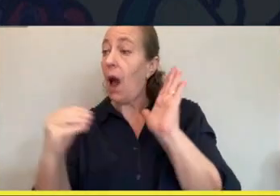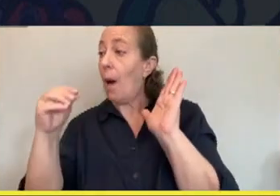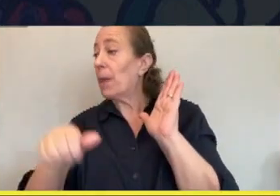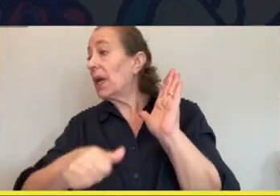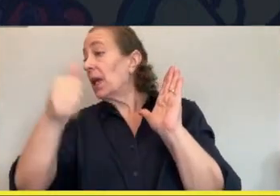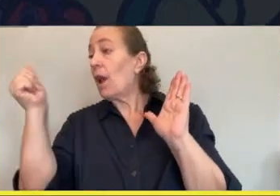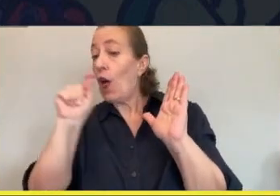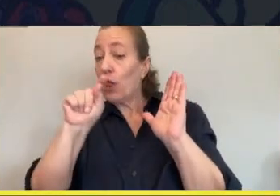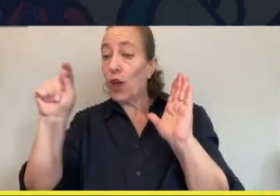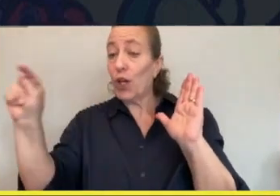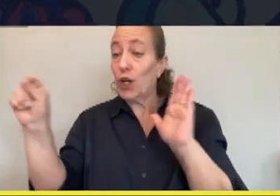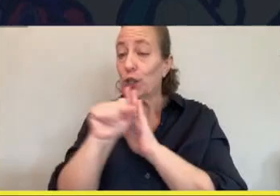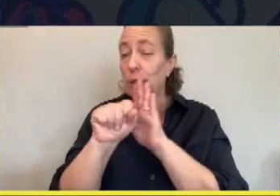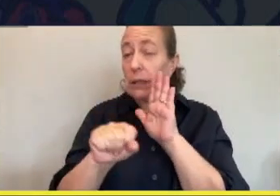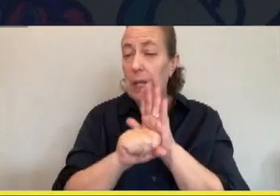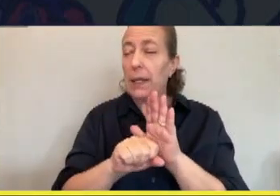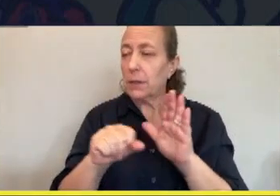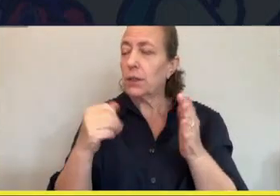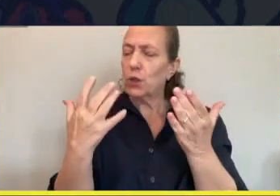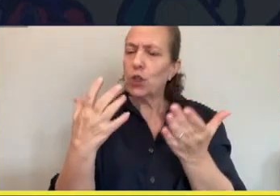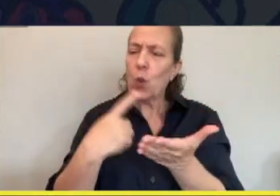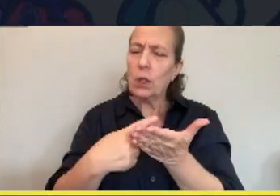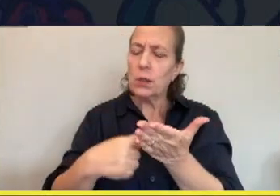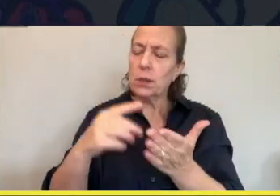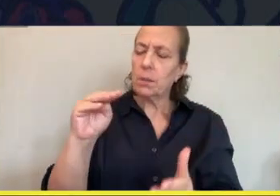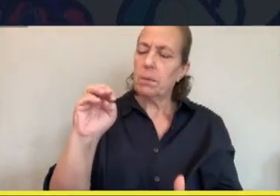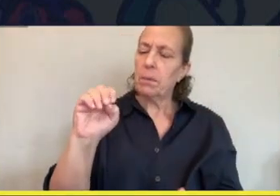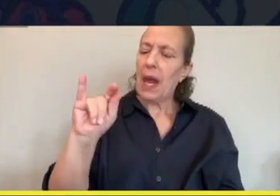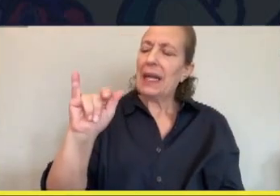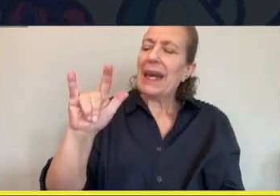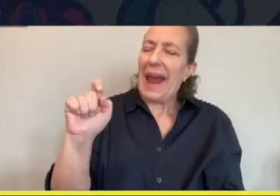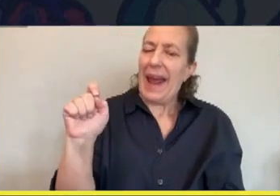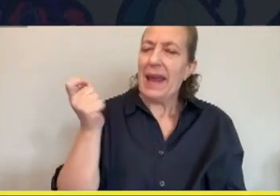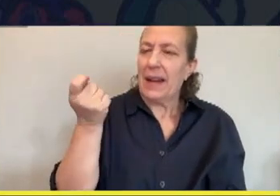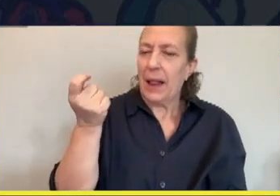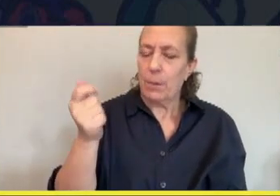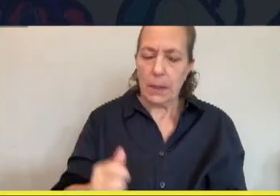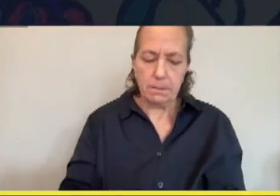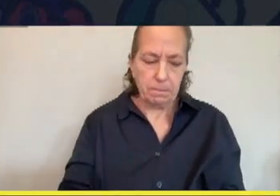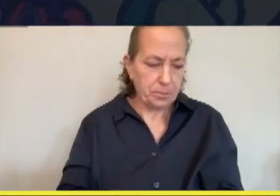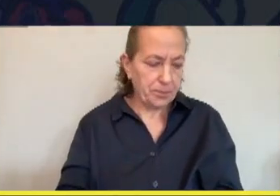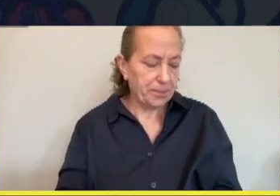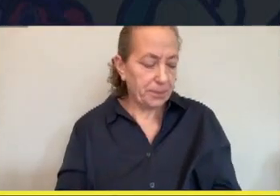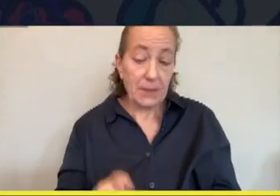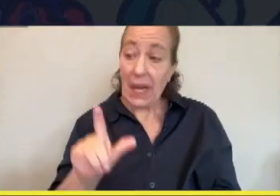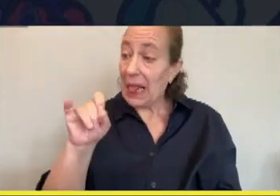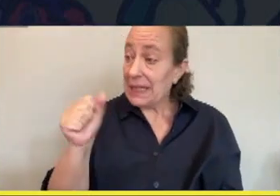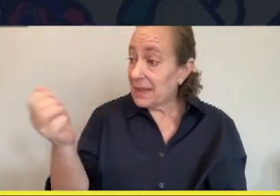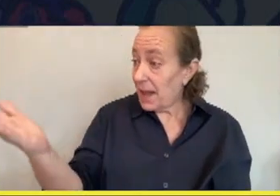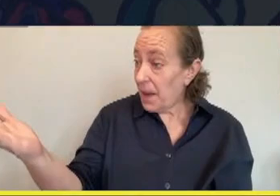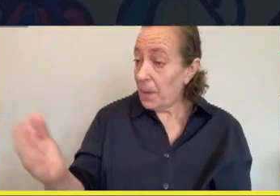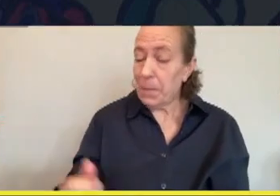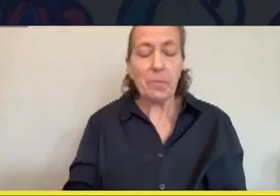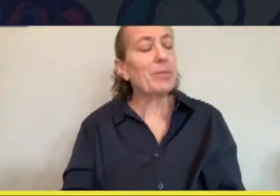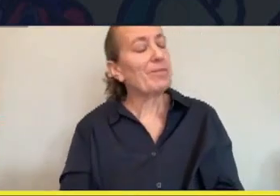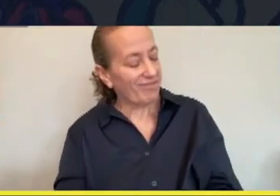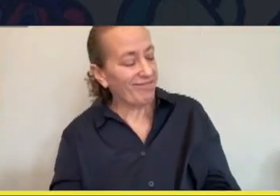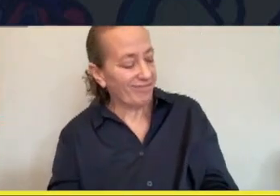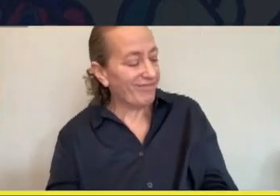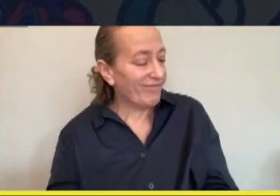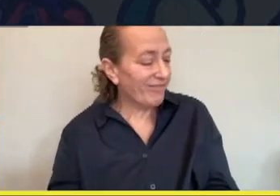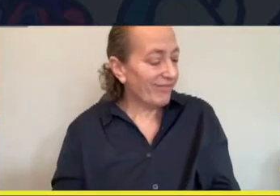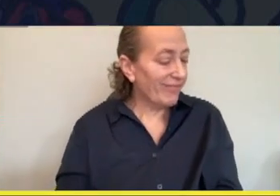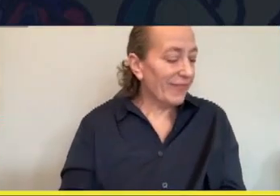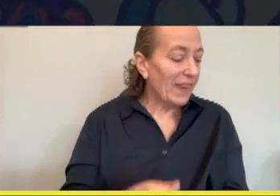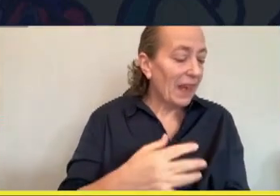on the Medicaid angle here. Lisa, I see you. Yeah, I'll take that. I think that Medicaid does really